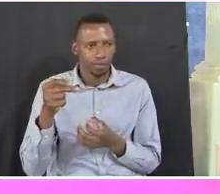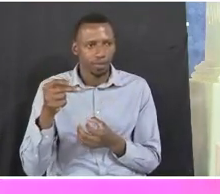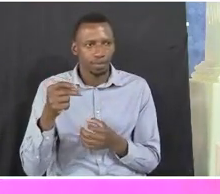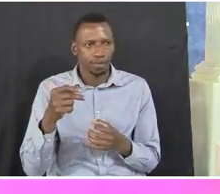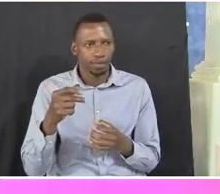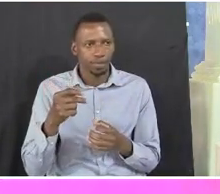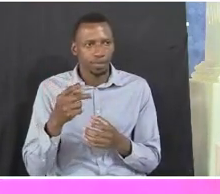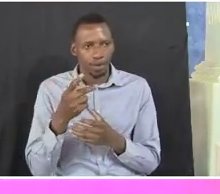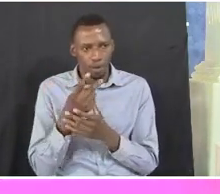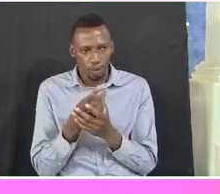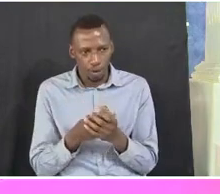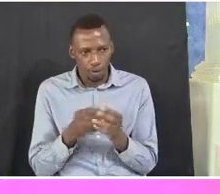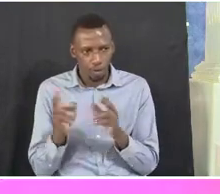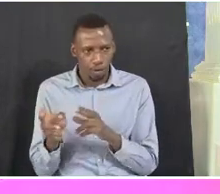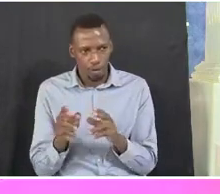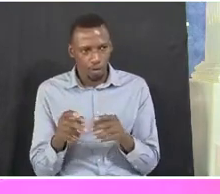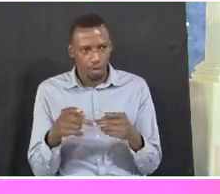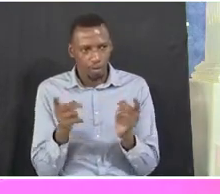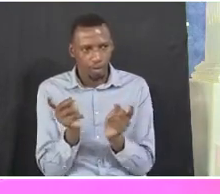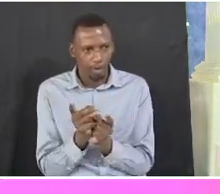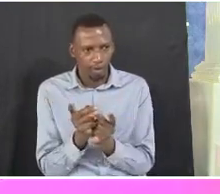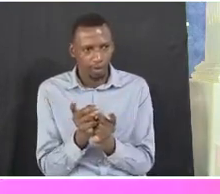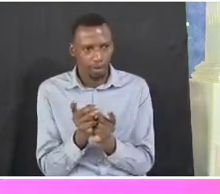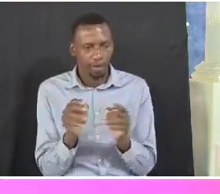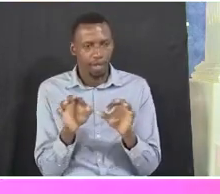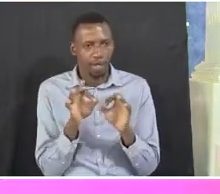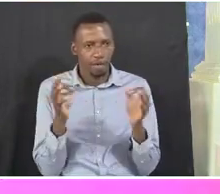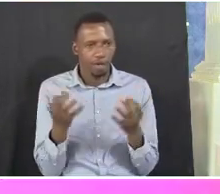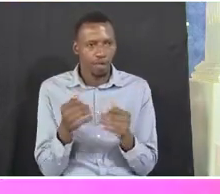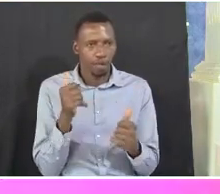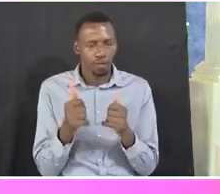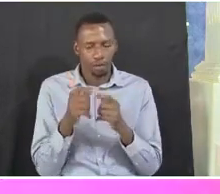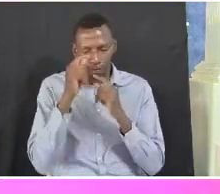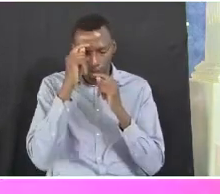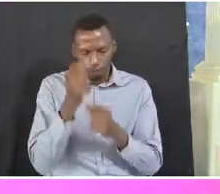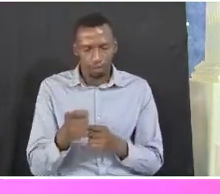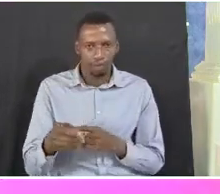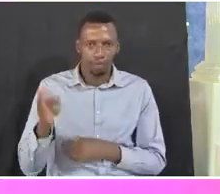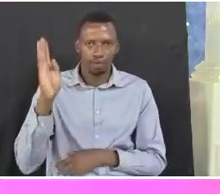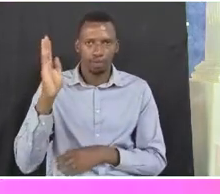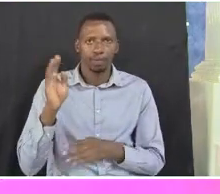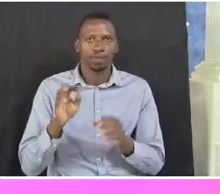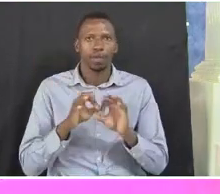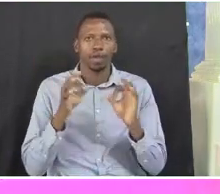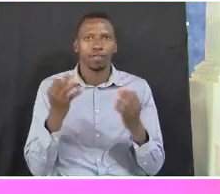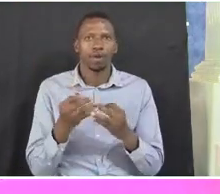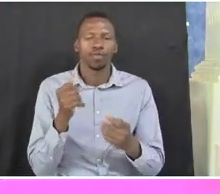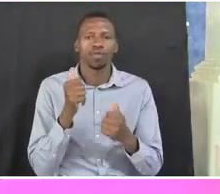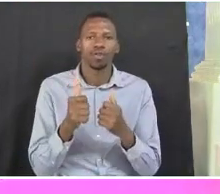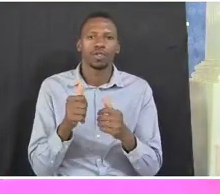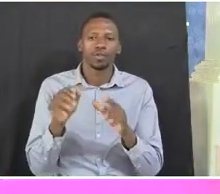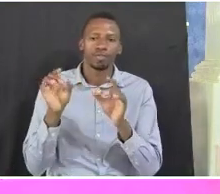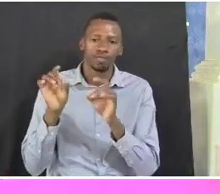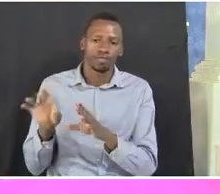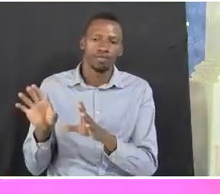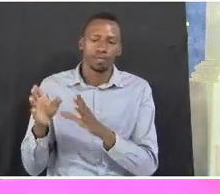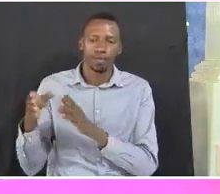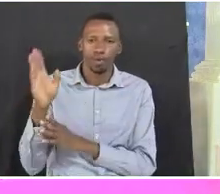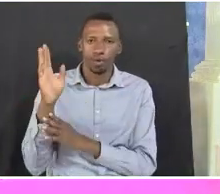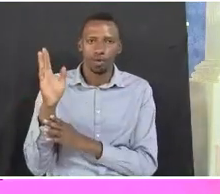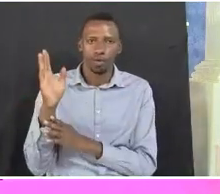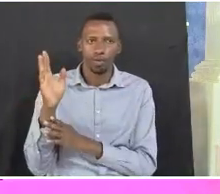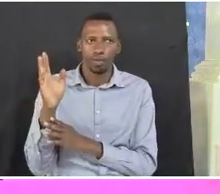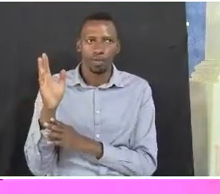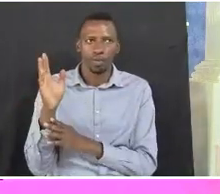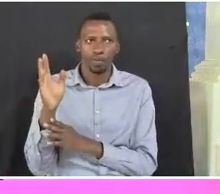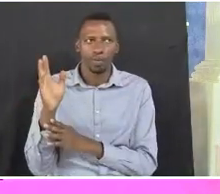common ground. The family that feared God, the family that divorced God, at some